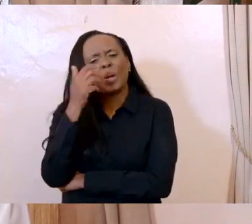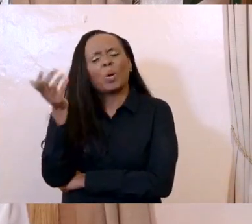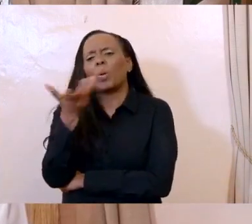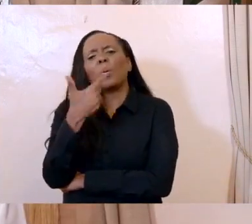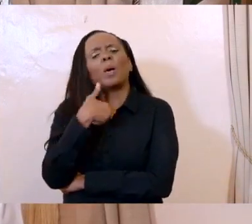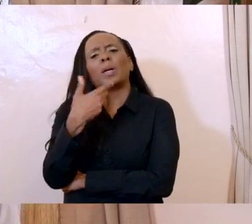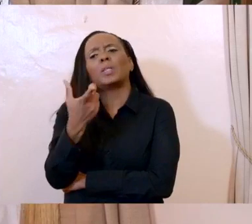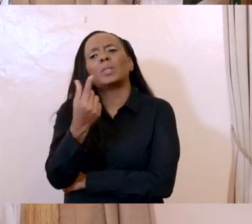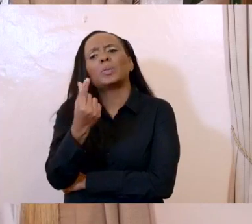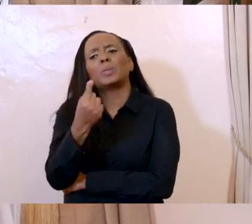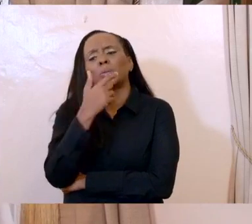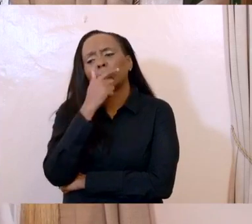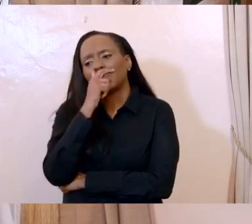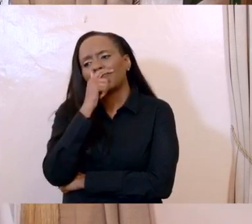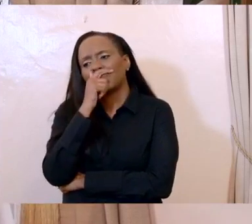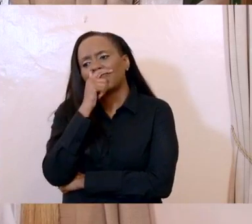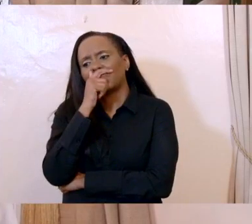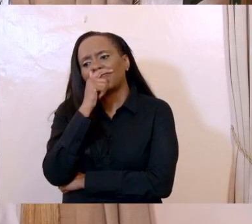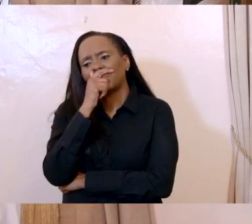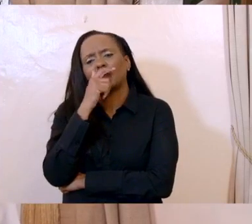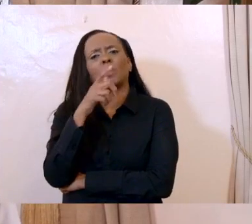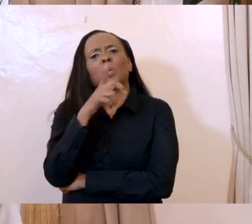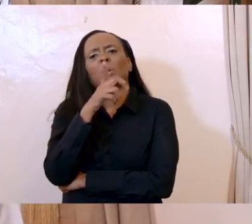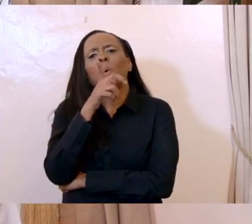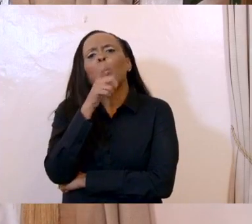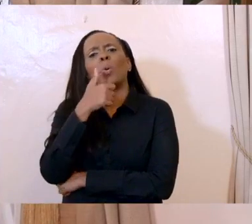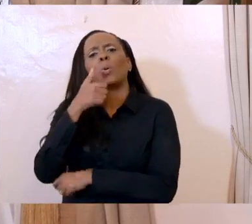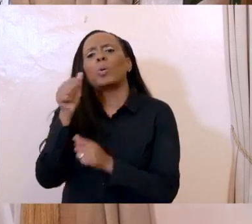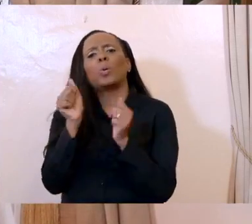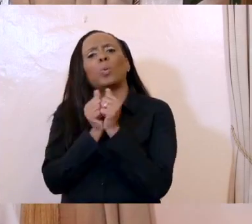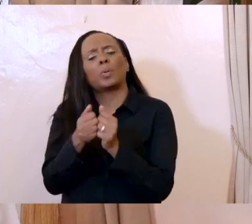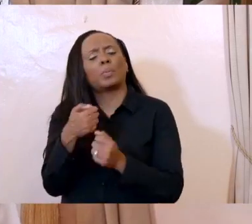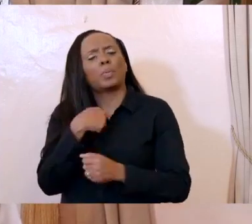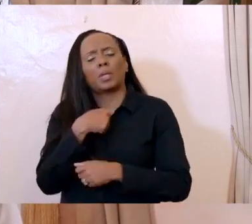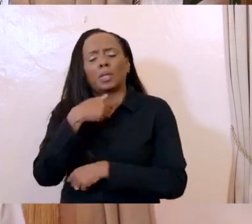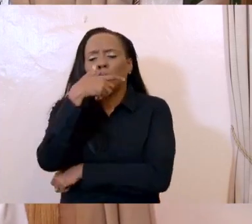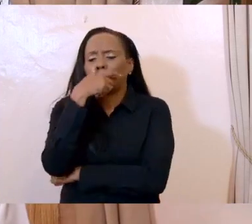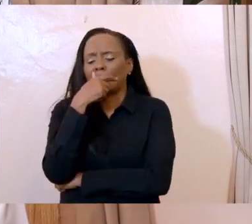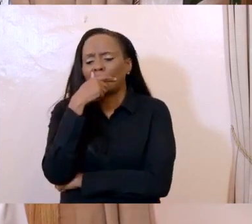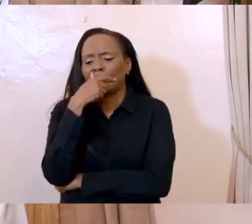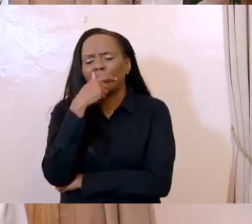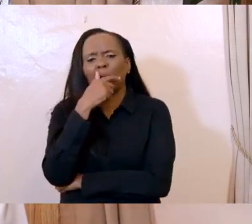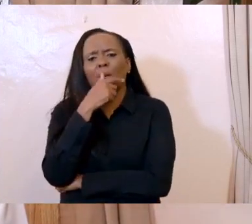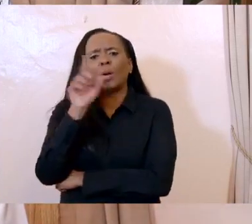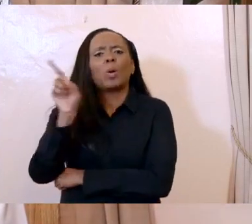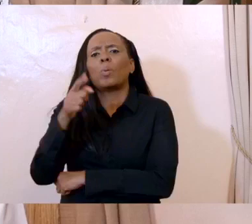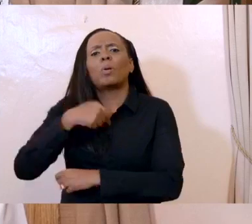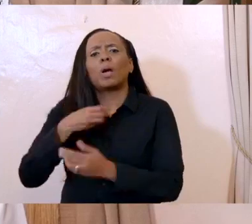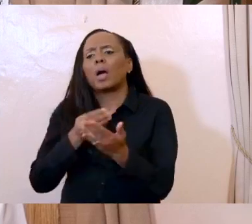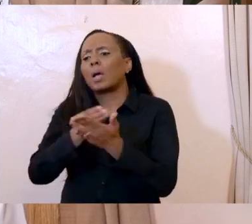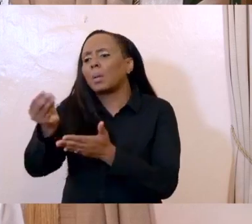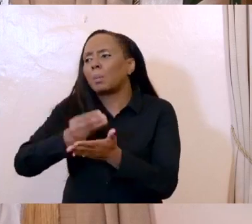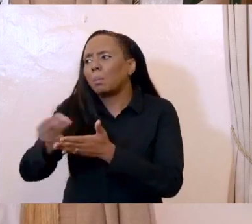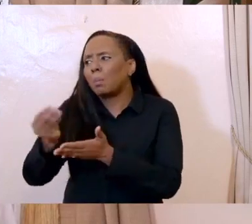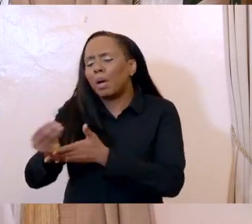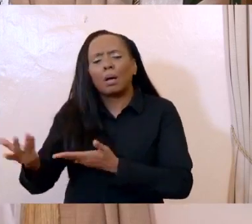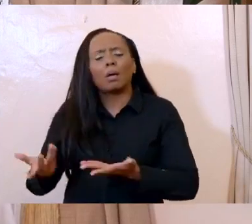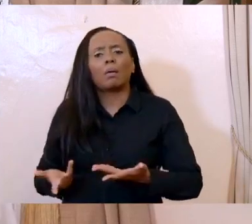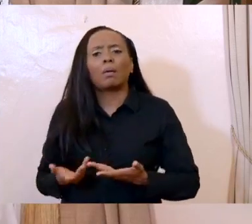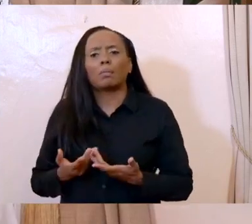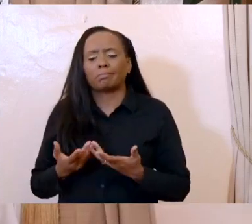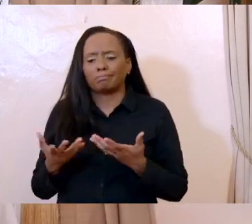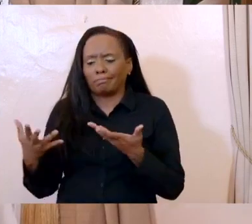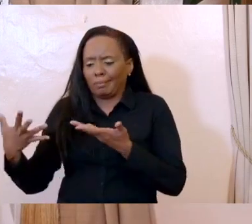went by? All of that sort of stuff. Where did you shop? All those sort of things. And you're going to need to start to put that